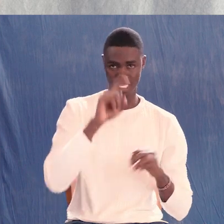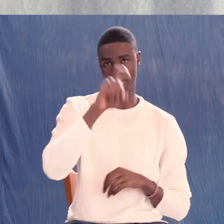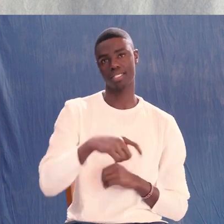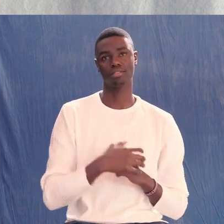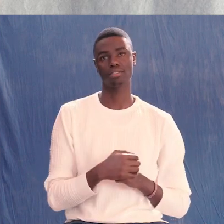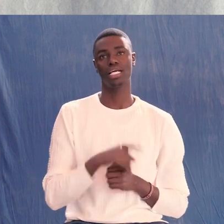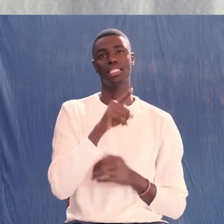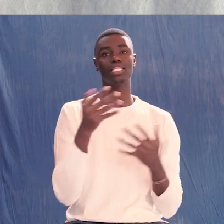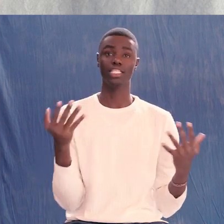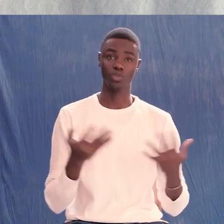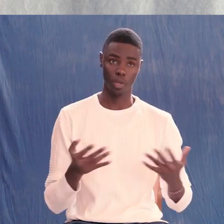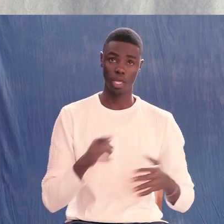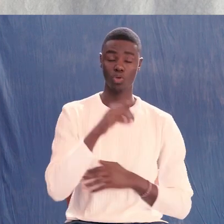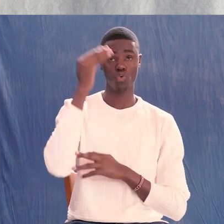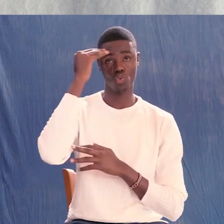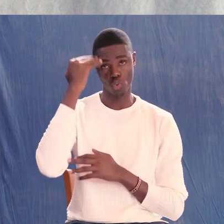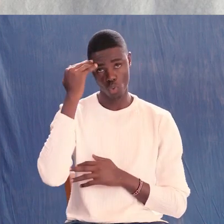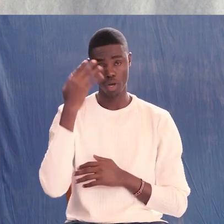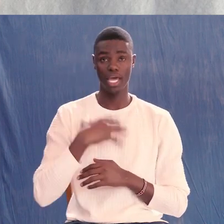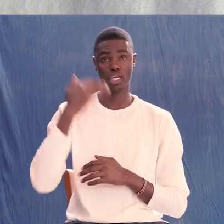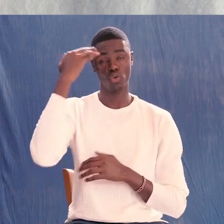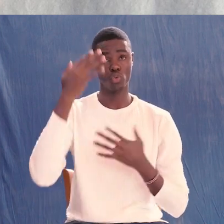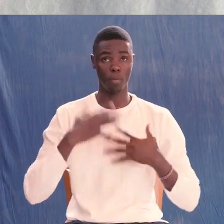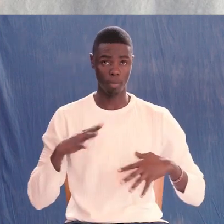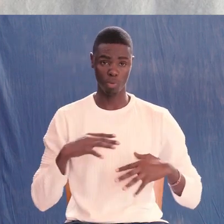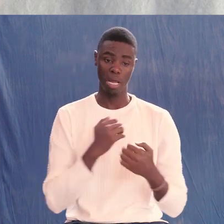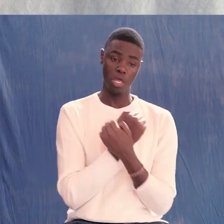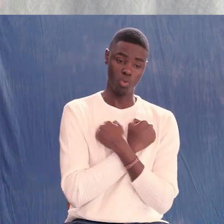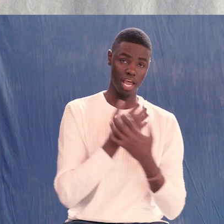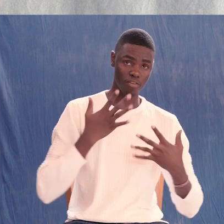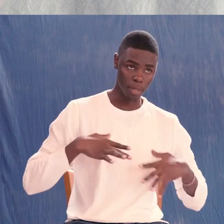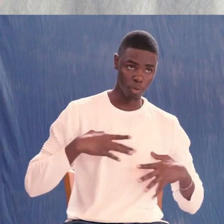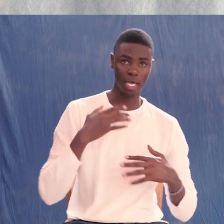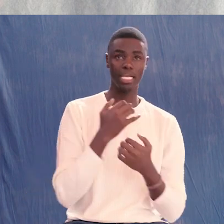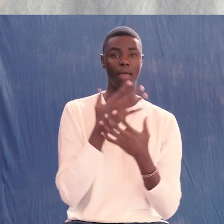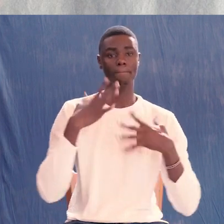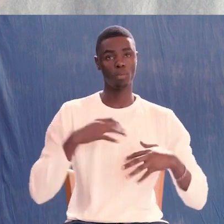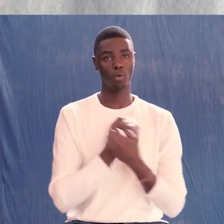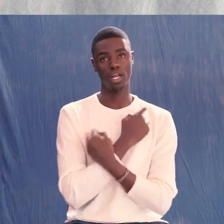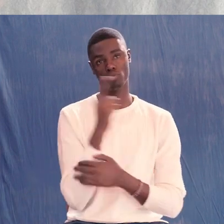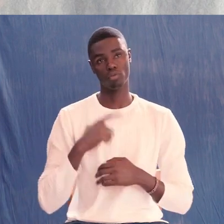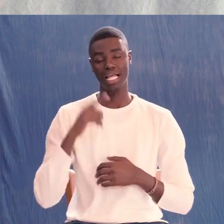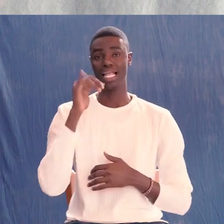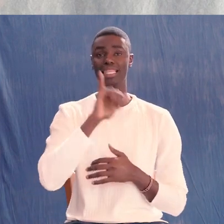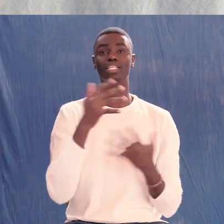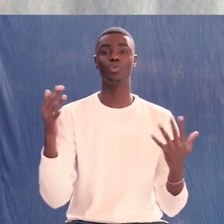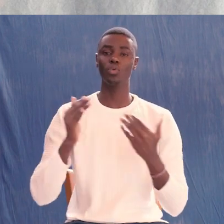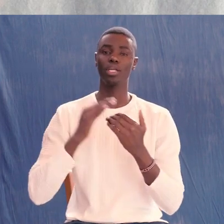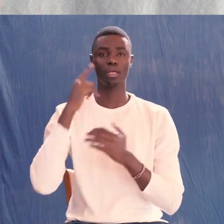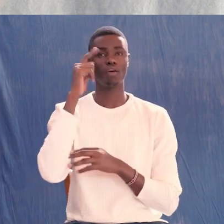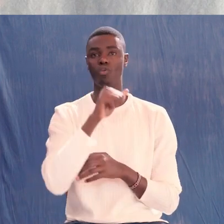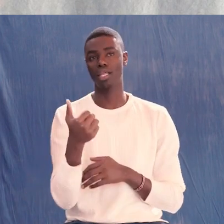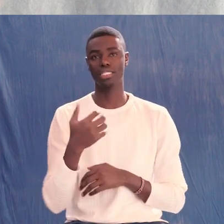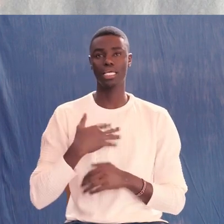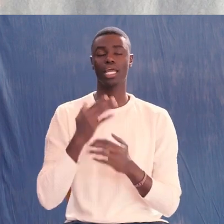This is where you can know and be known, love and be loved, be cared for. This is where you can care for others, where you can